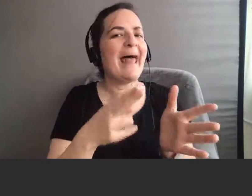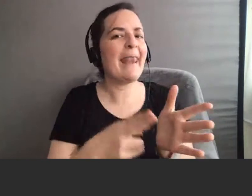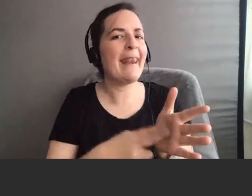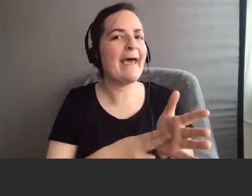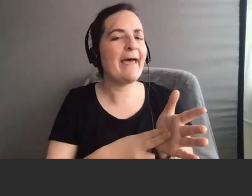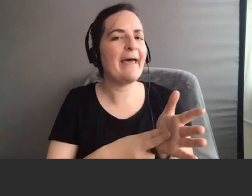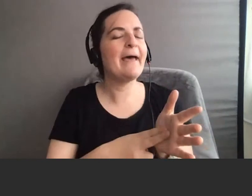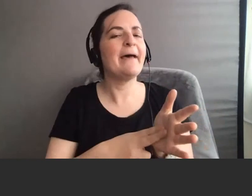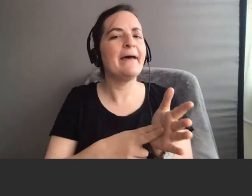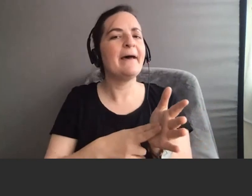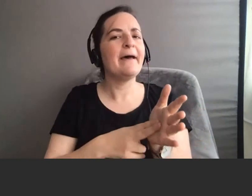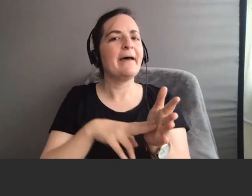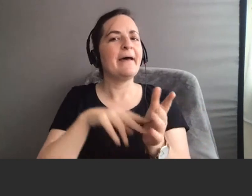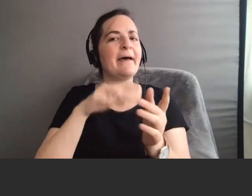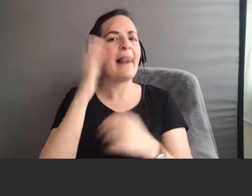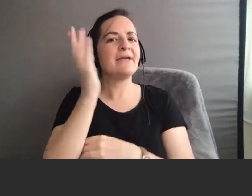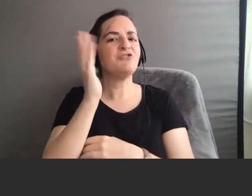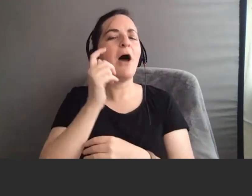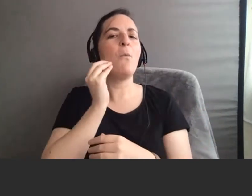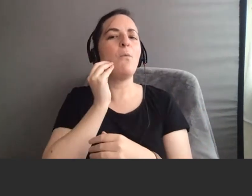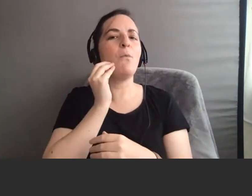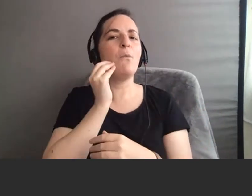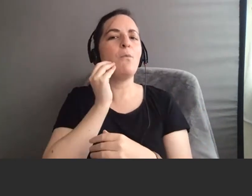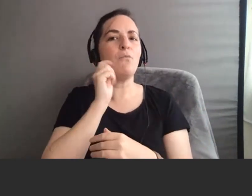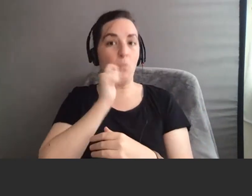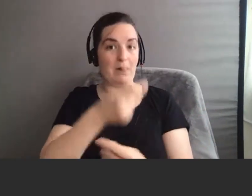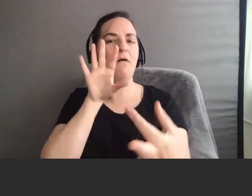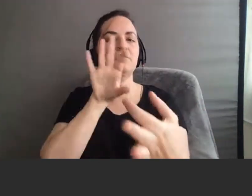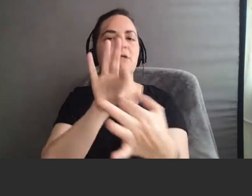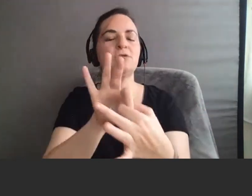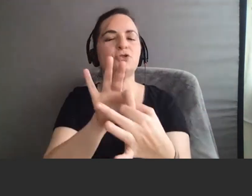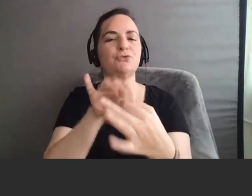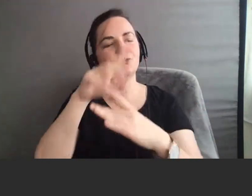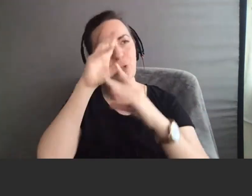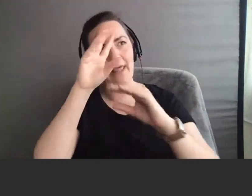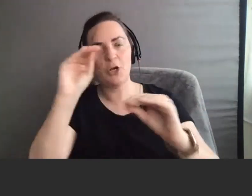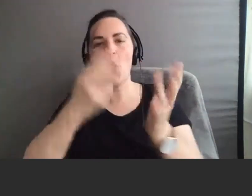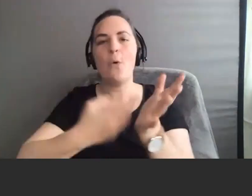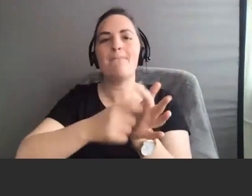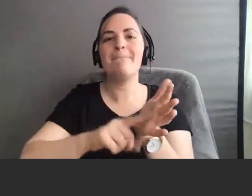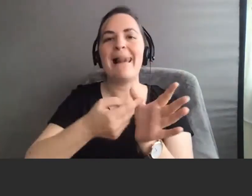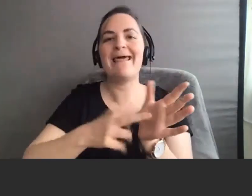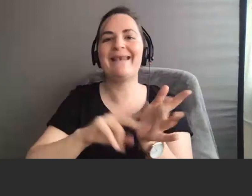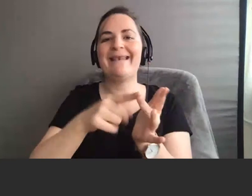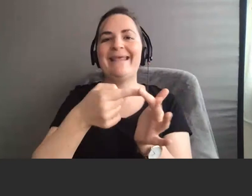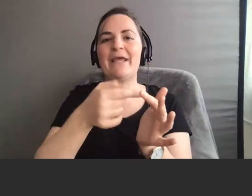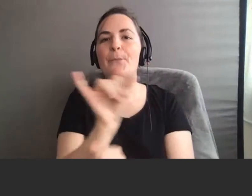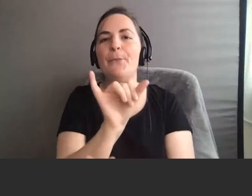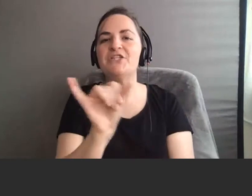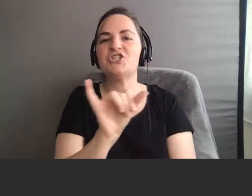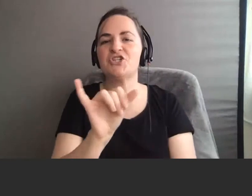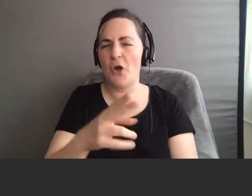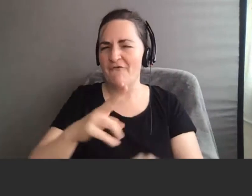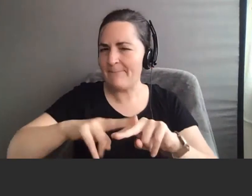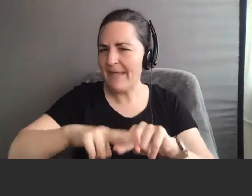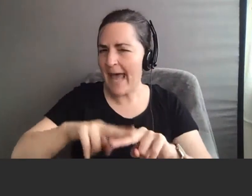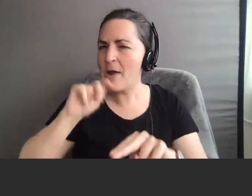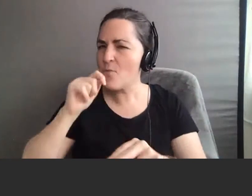touch with you soon, because we need to let Melanie, the course administrator, know whether you are choosing